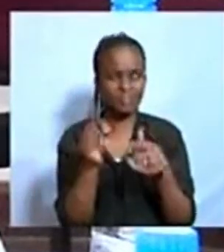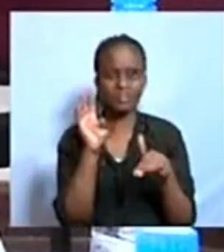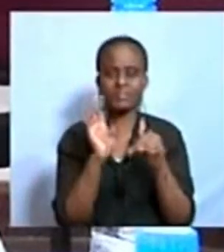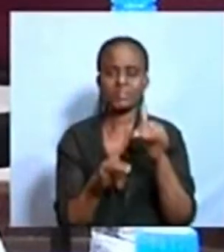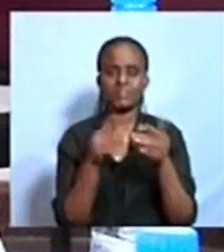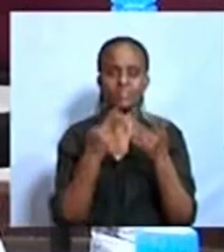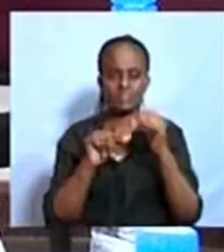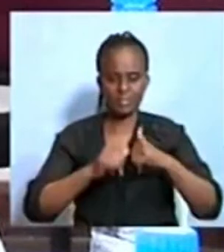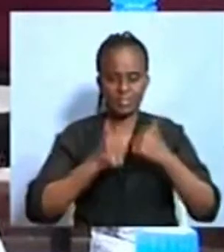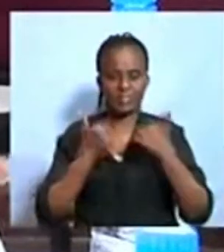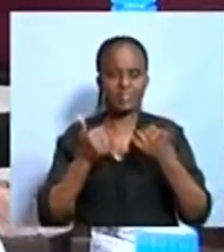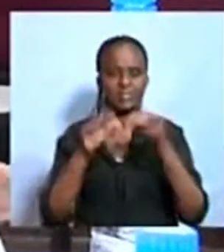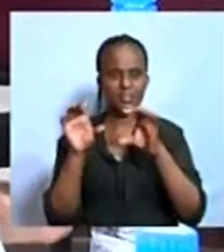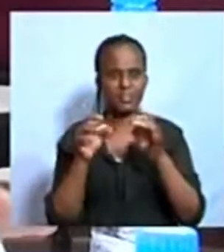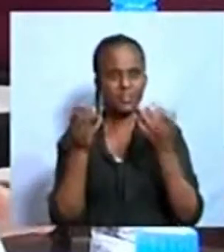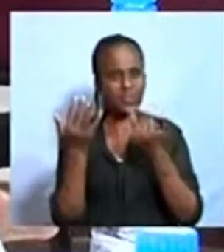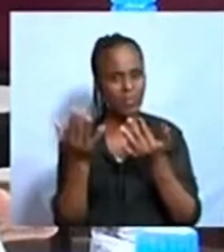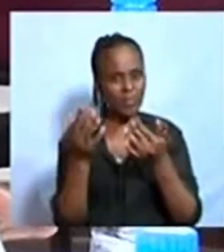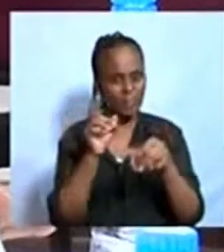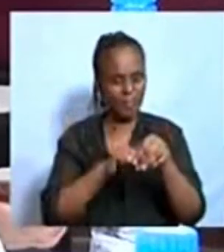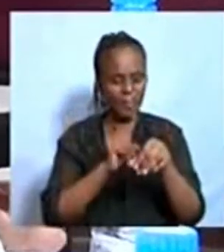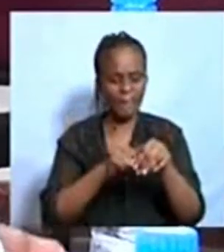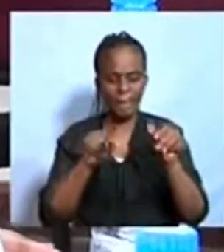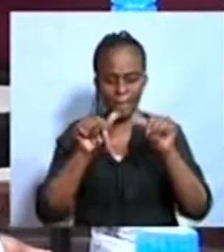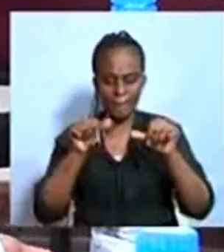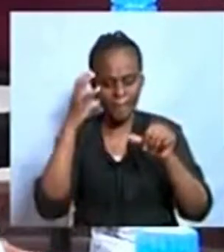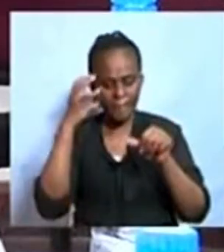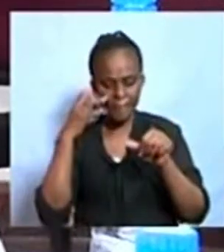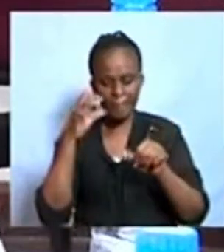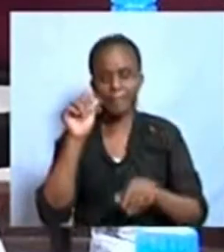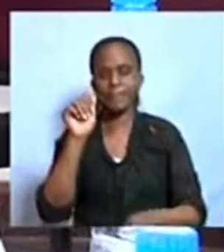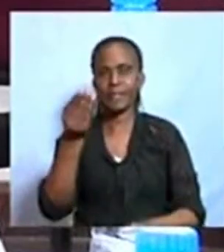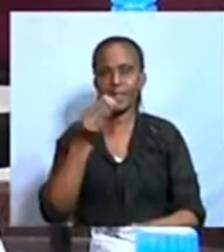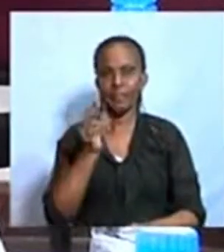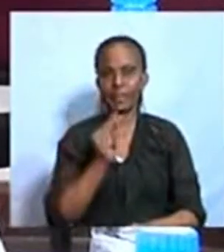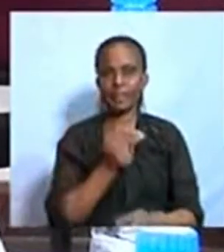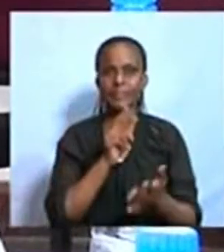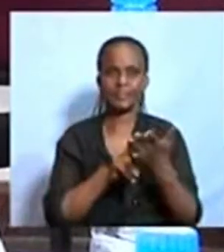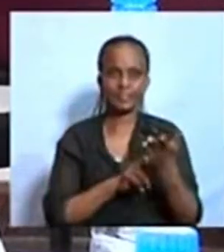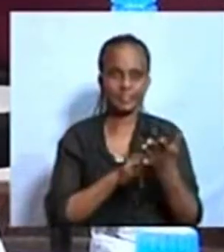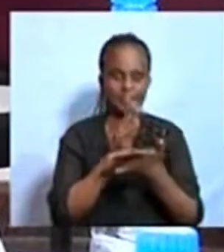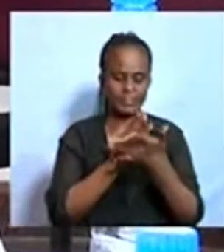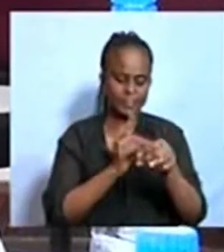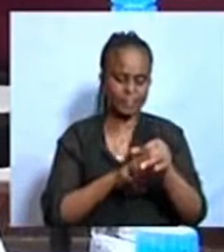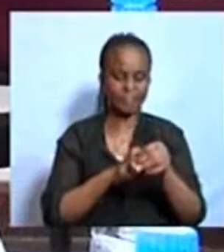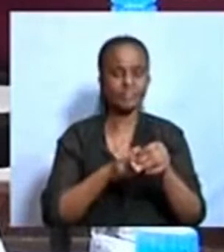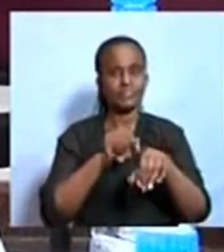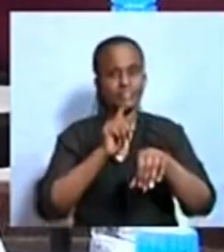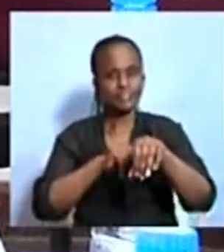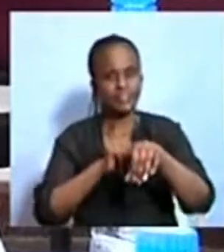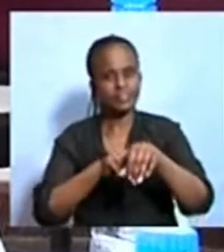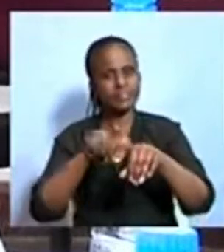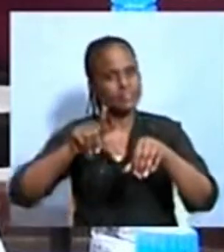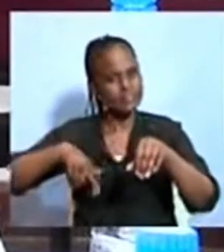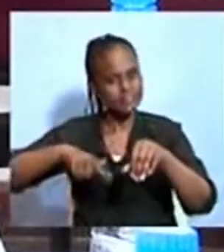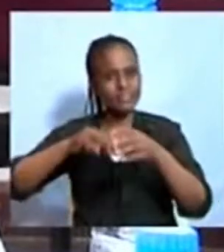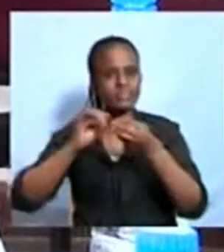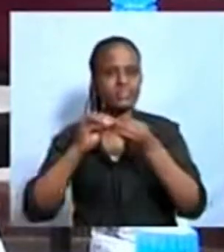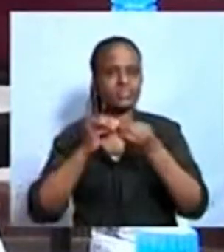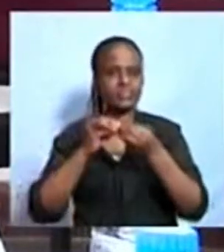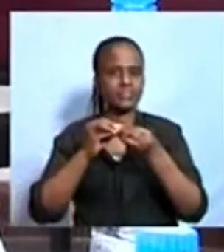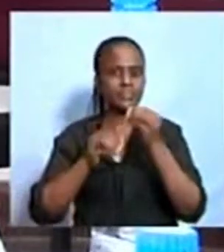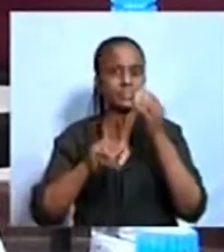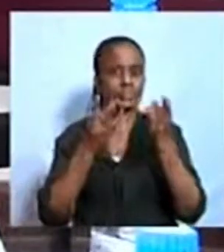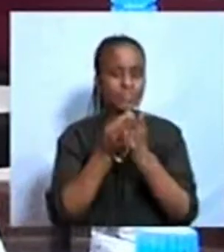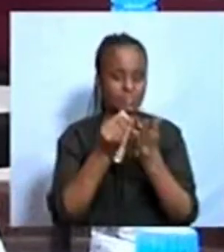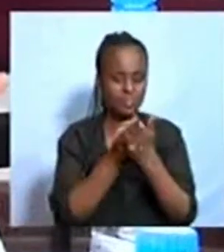we do now. The time the Office of the Auditor General gives us a report, which sometimes, a number of times, is delayed. If